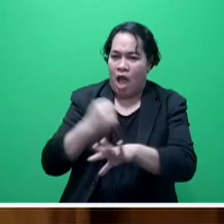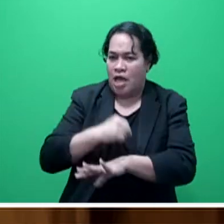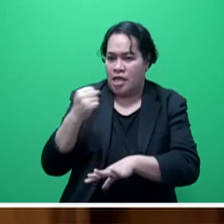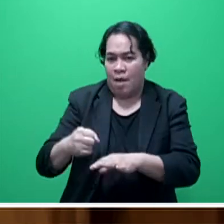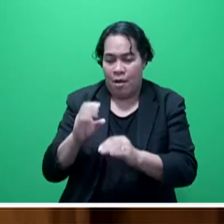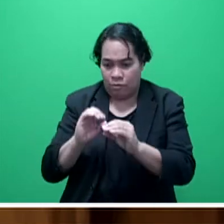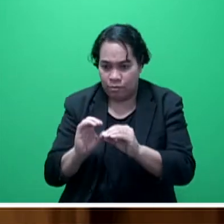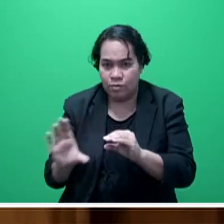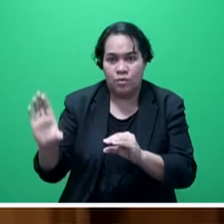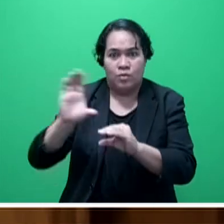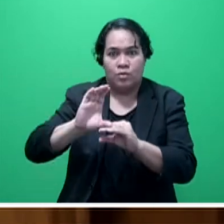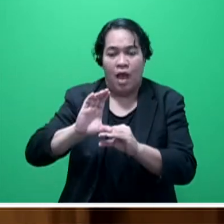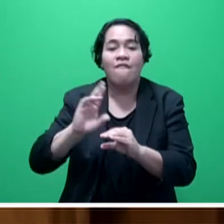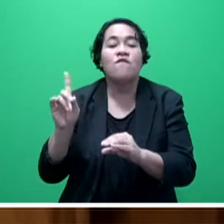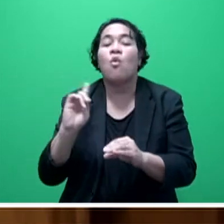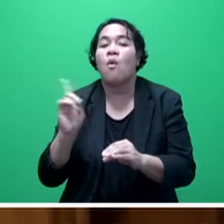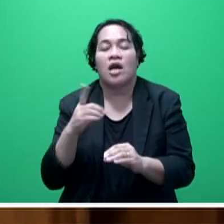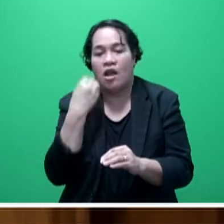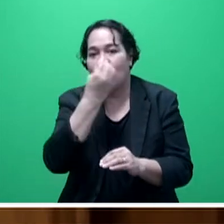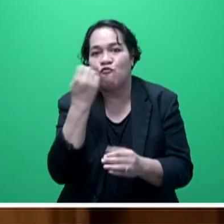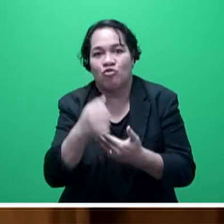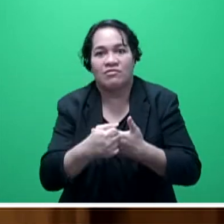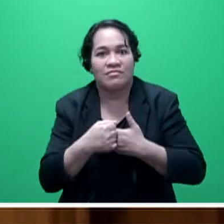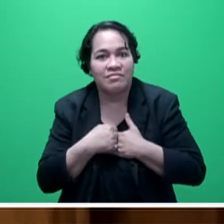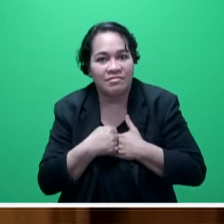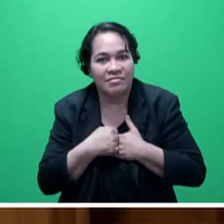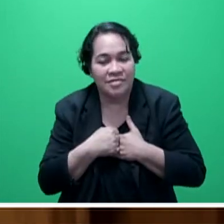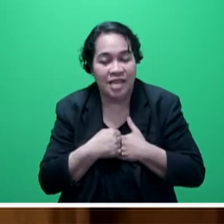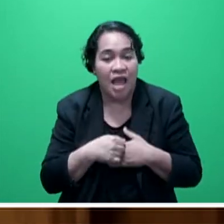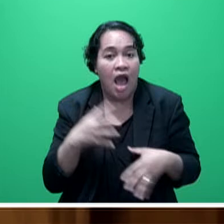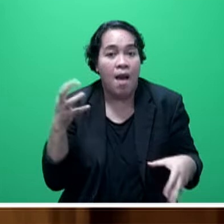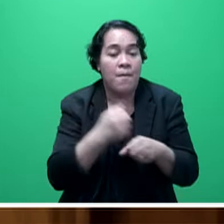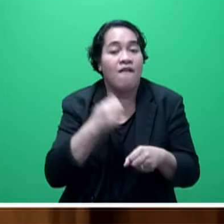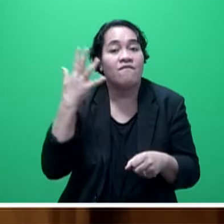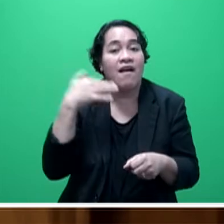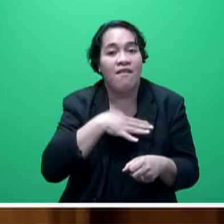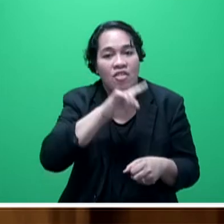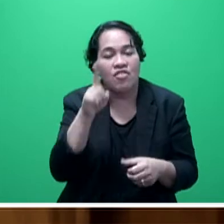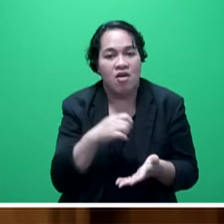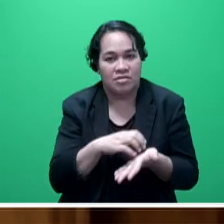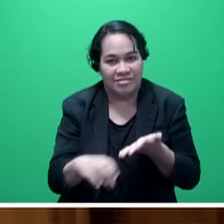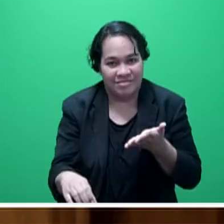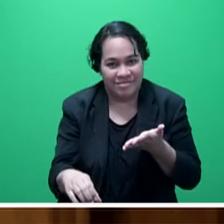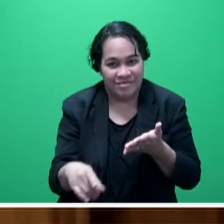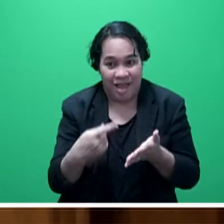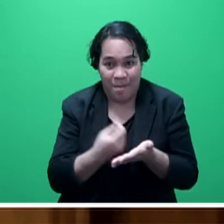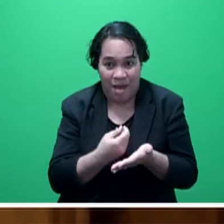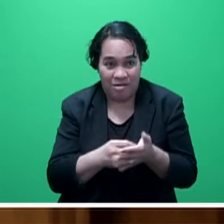increase in budget for food security, amounting to $500,000, and the allocation